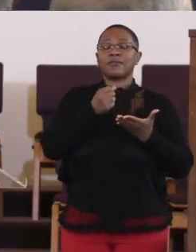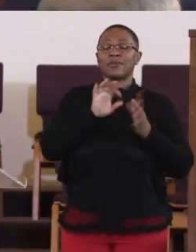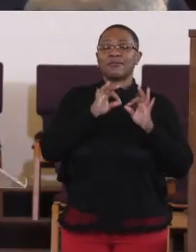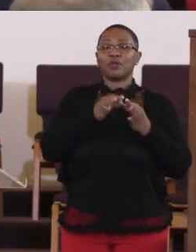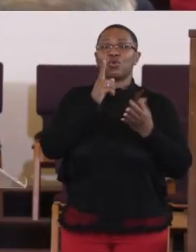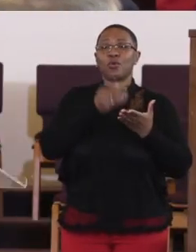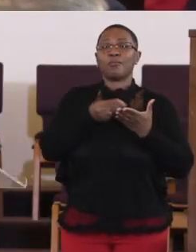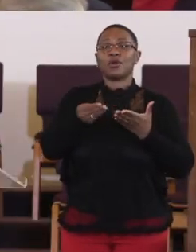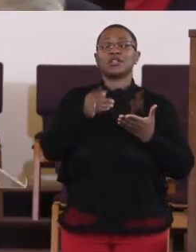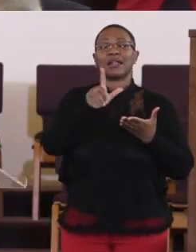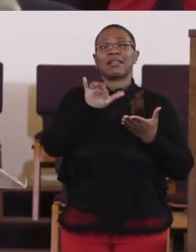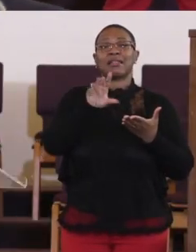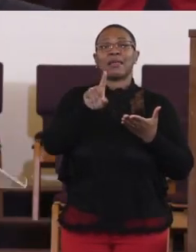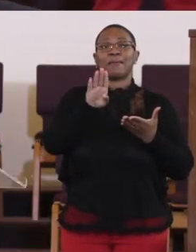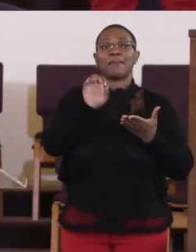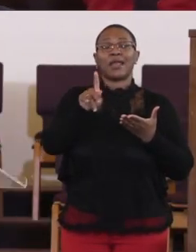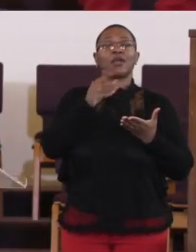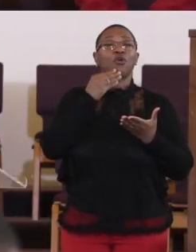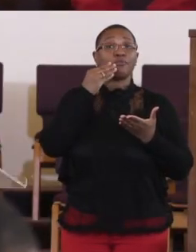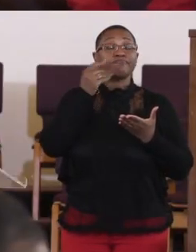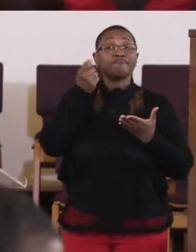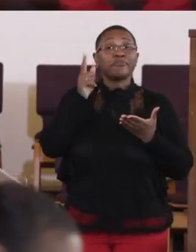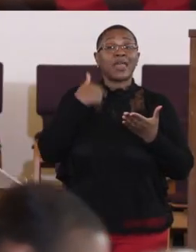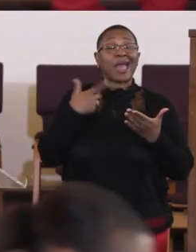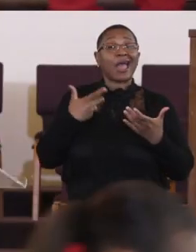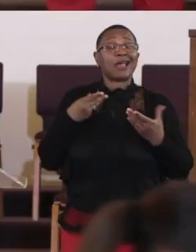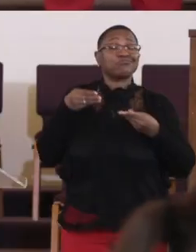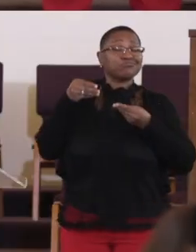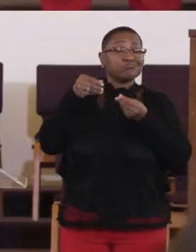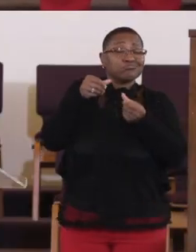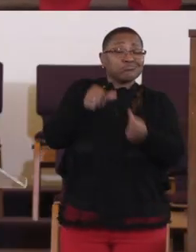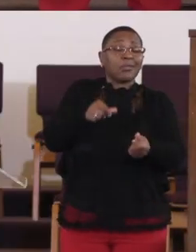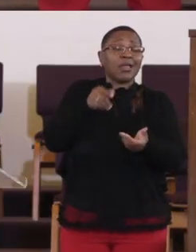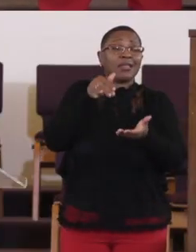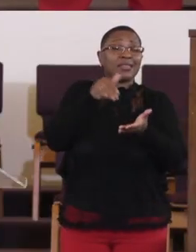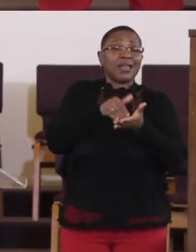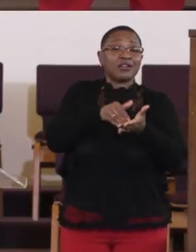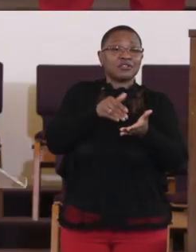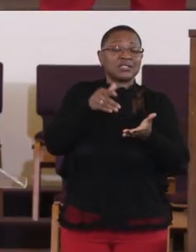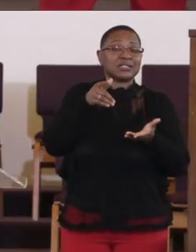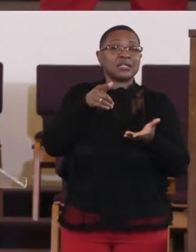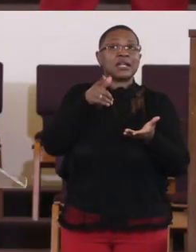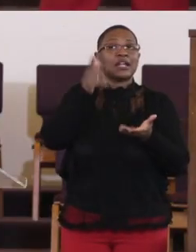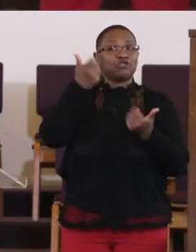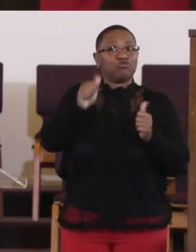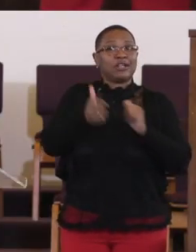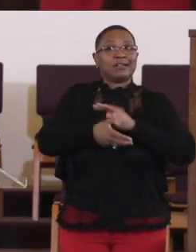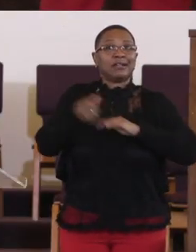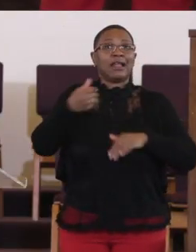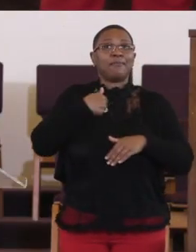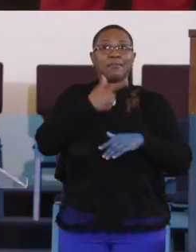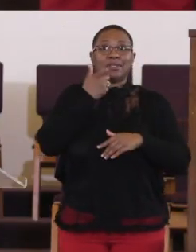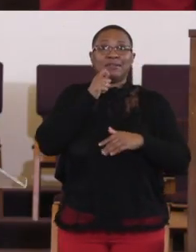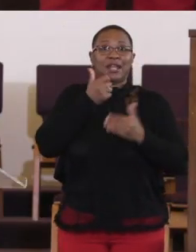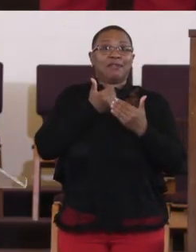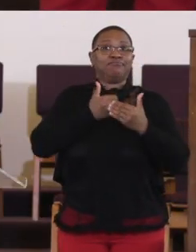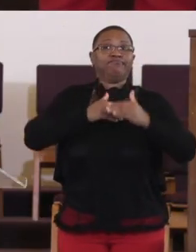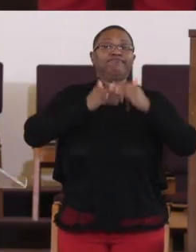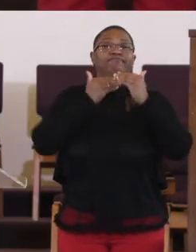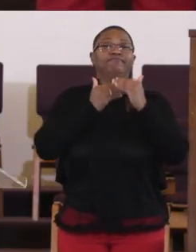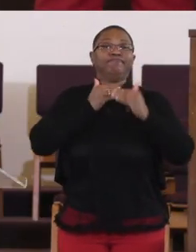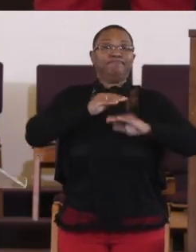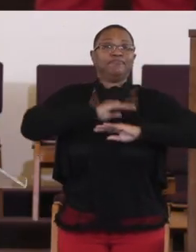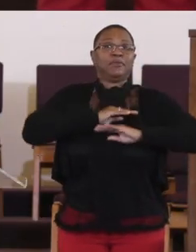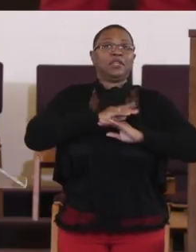home? I've put thousands into a home that they are now trying to take away because I'm not meeting unrealistic expectations with the due dates.